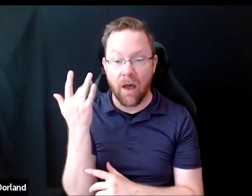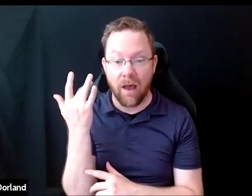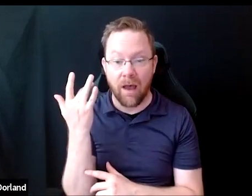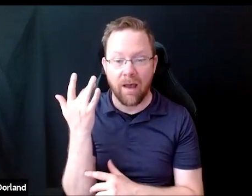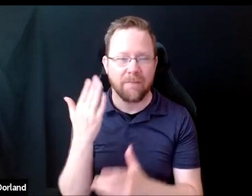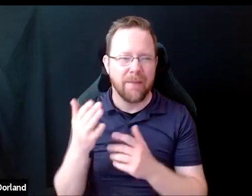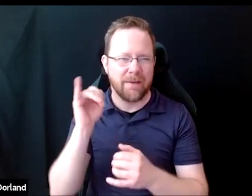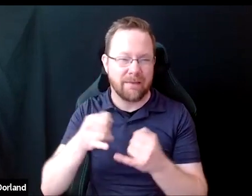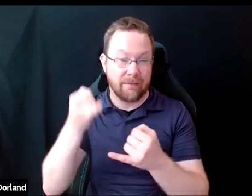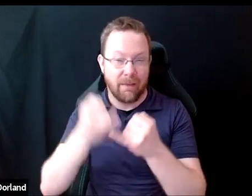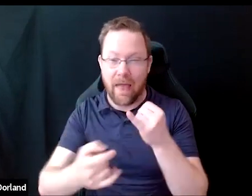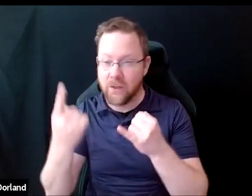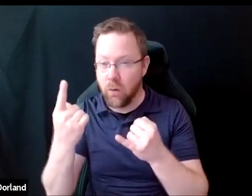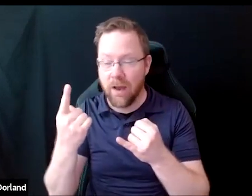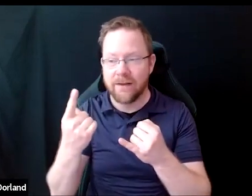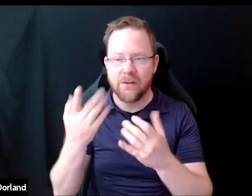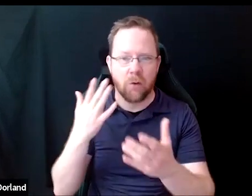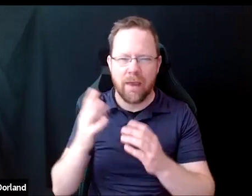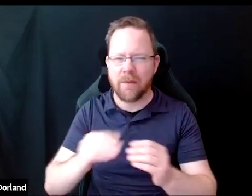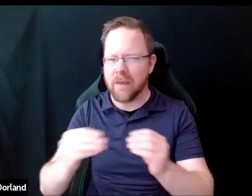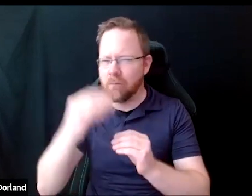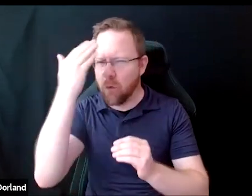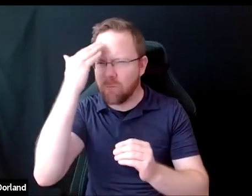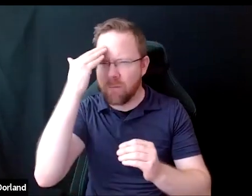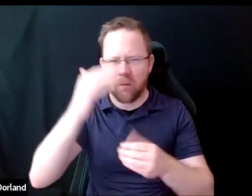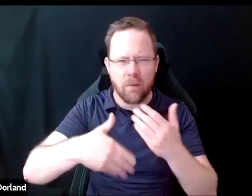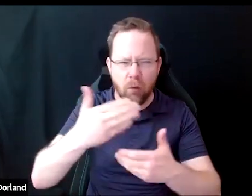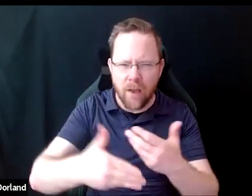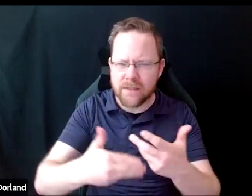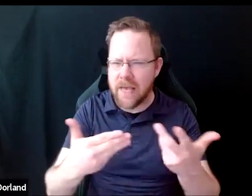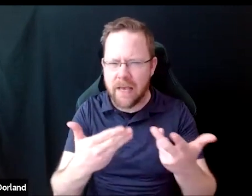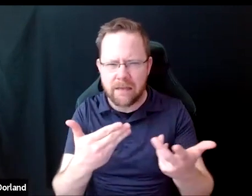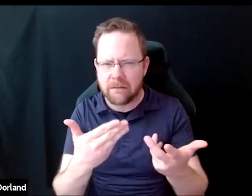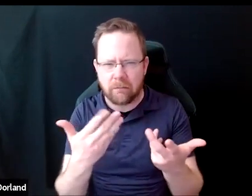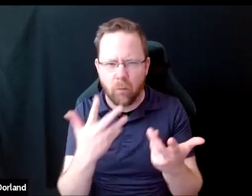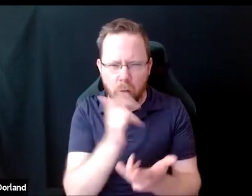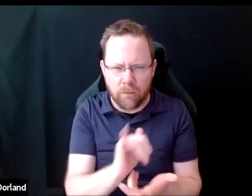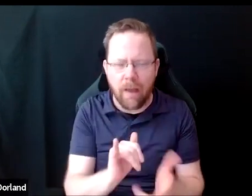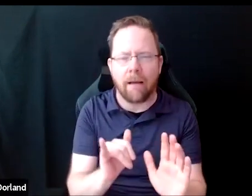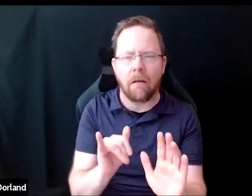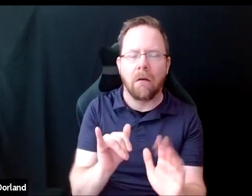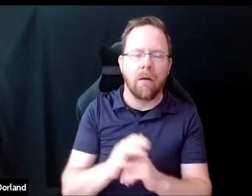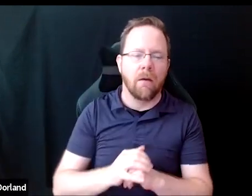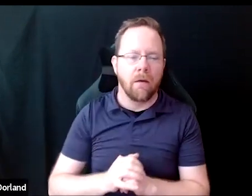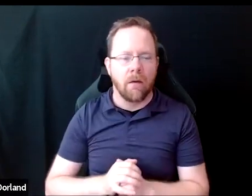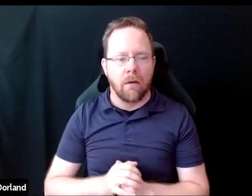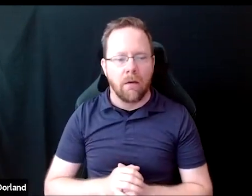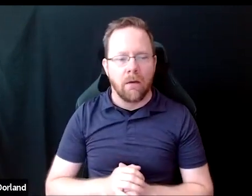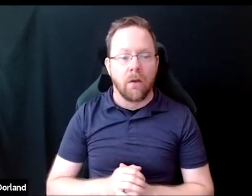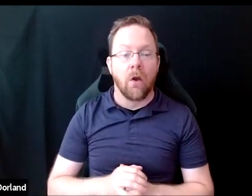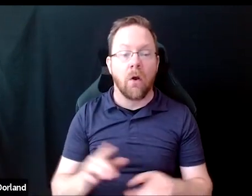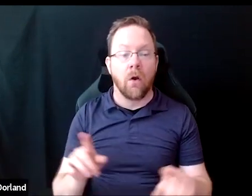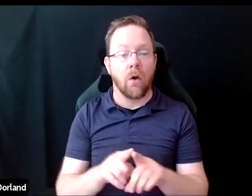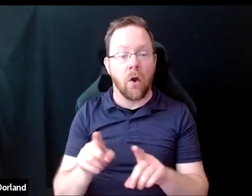final sonification they heard, and so they were more familiar with the sonifications at that point. We also performed something called